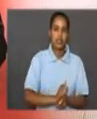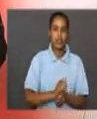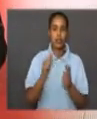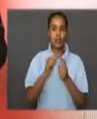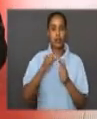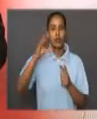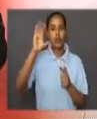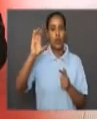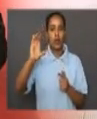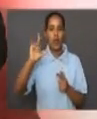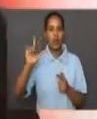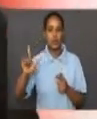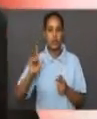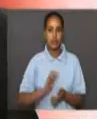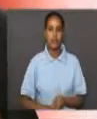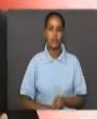to chloride.